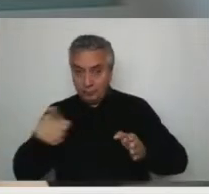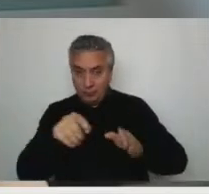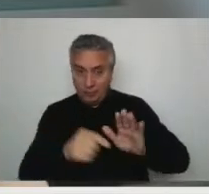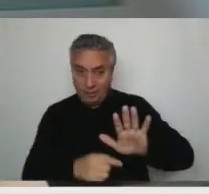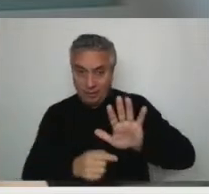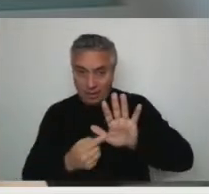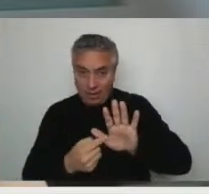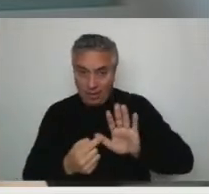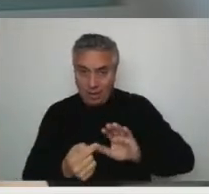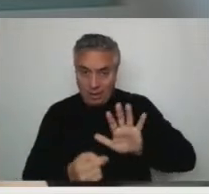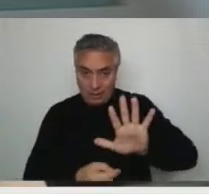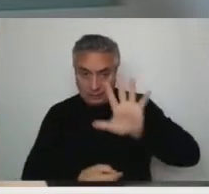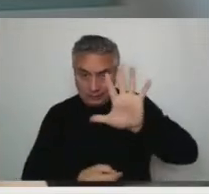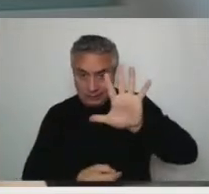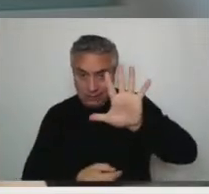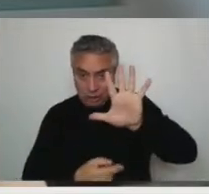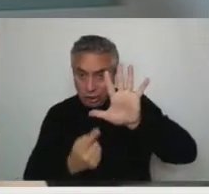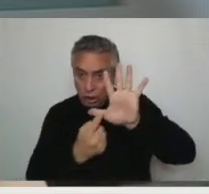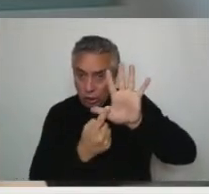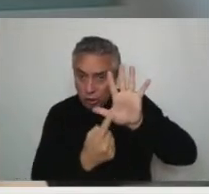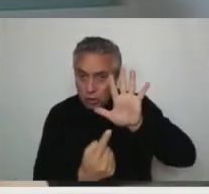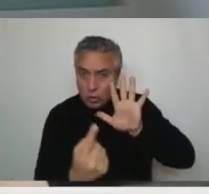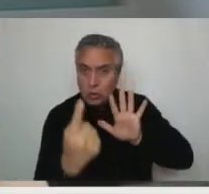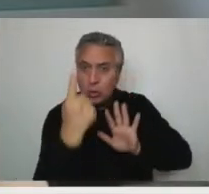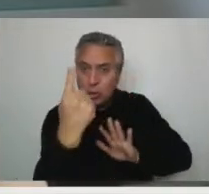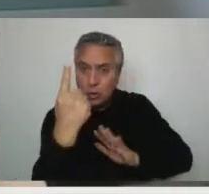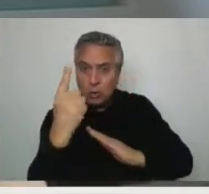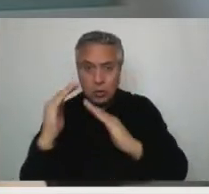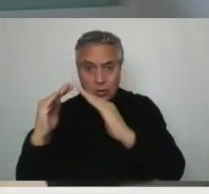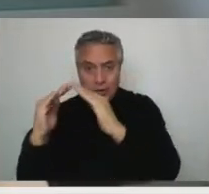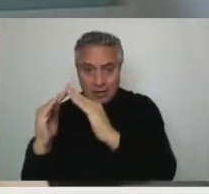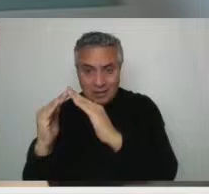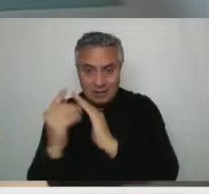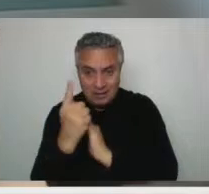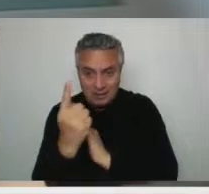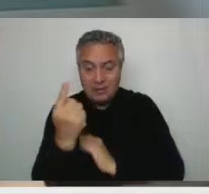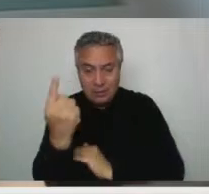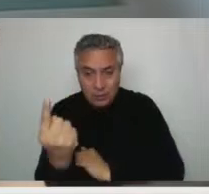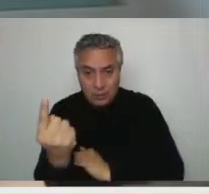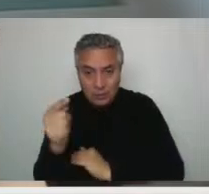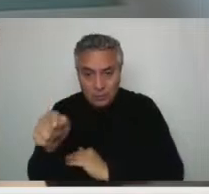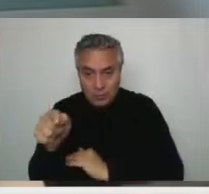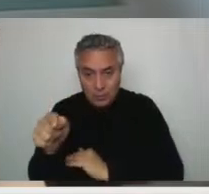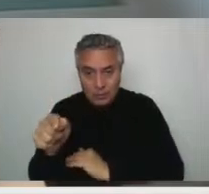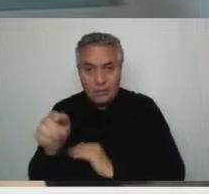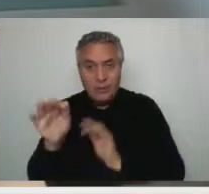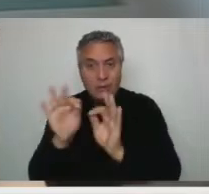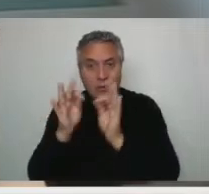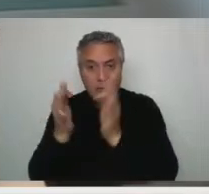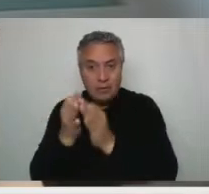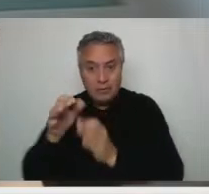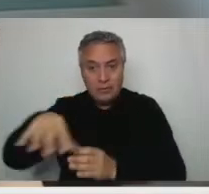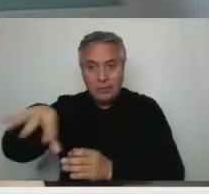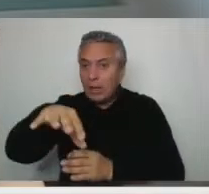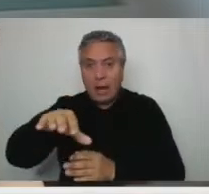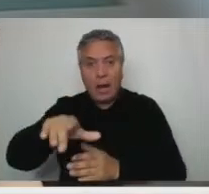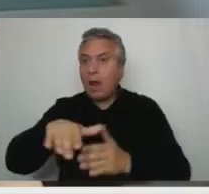in a state of food insecurity. In the UK, 1 in 5 households